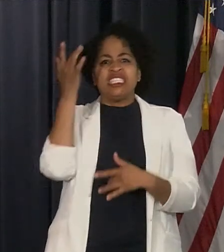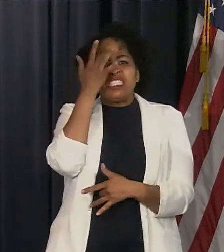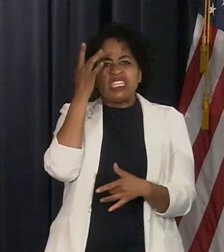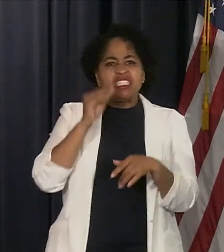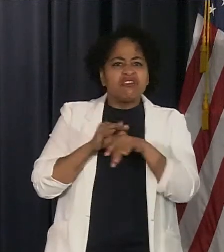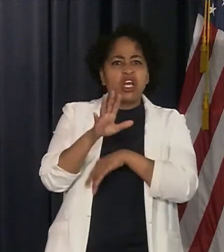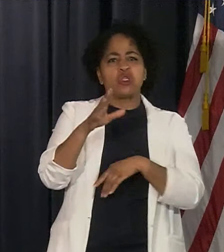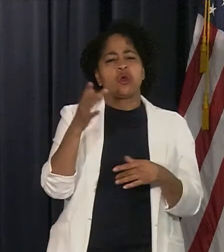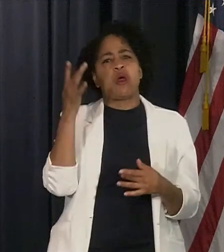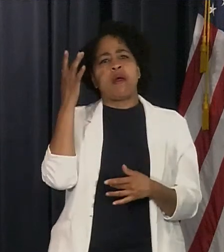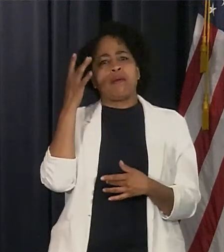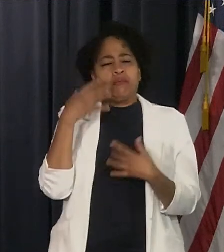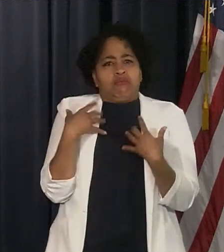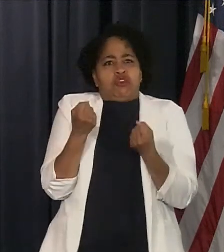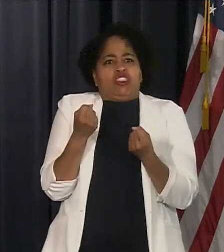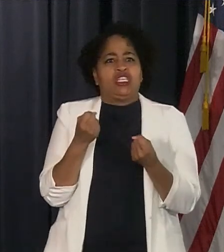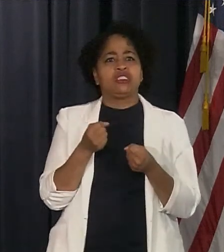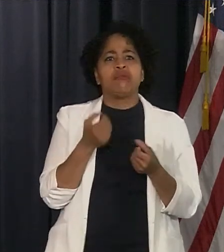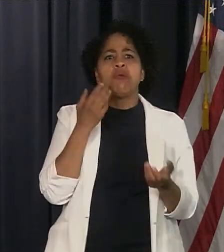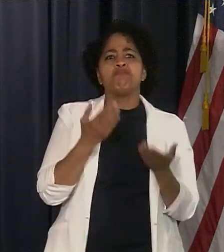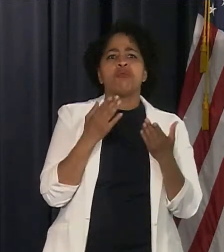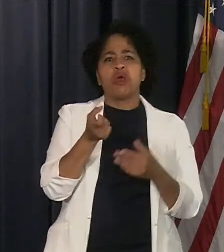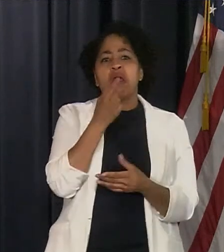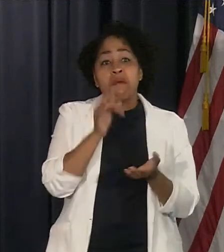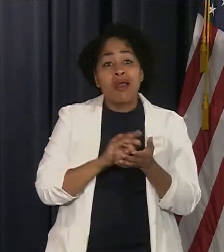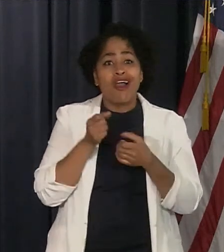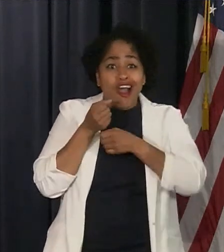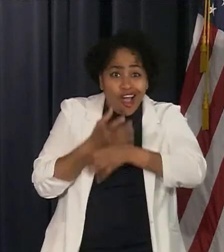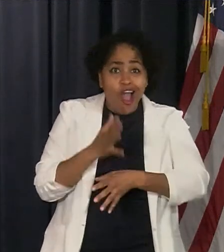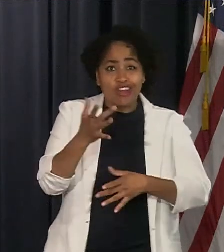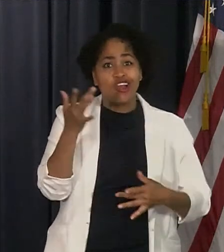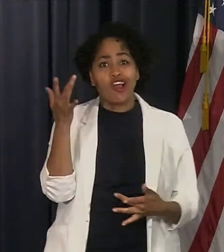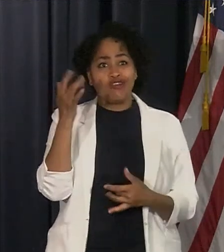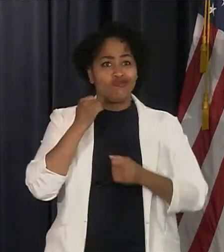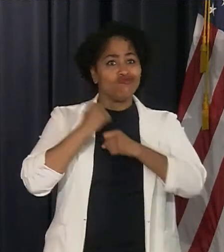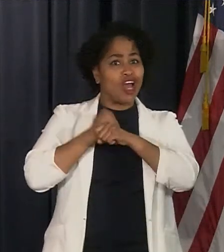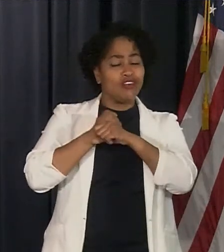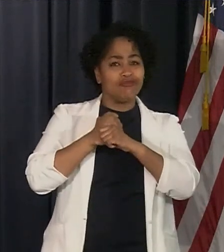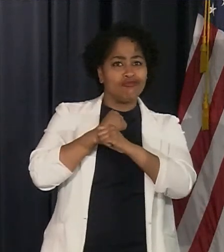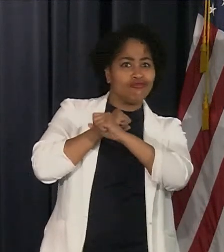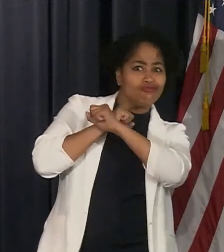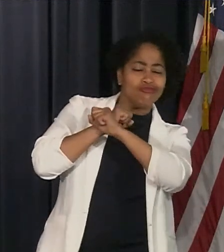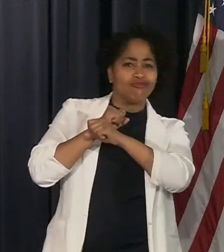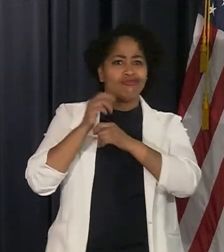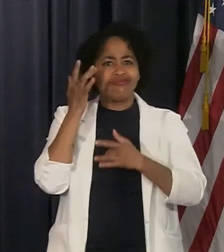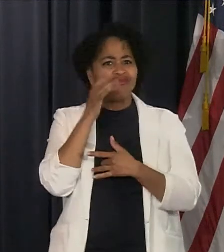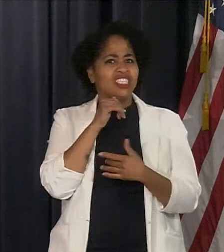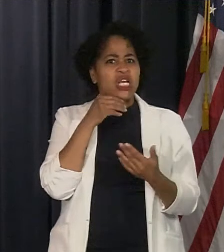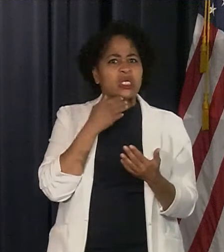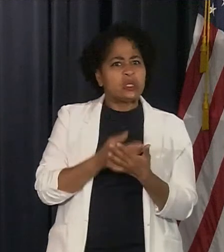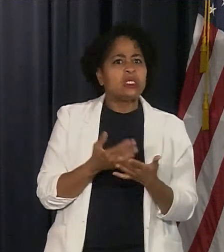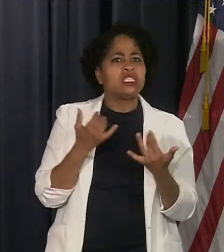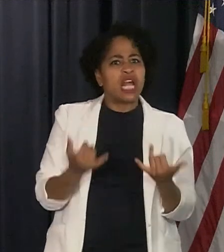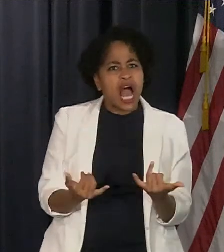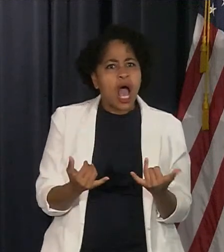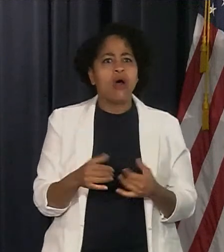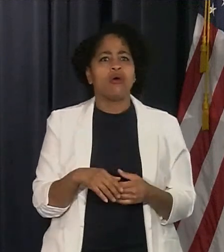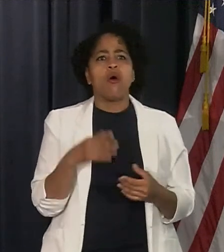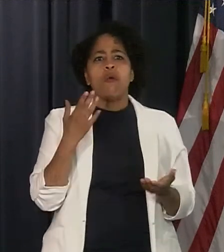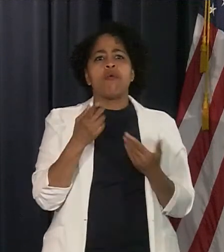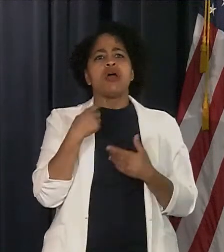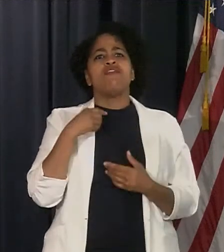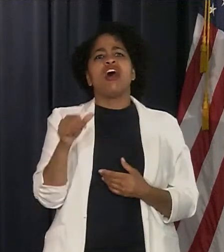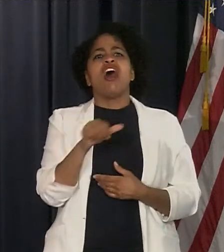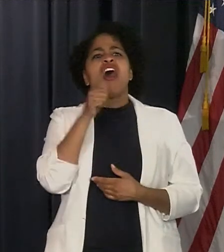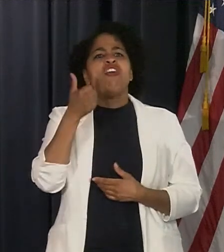immune system, or your body just may have hit the point where you're not fighting off disease as well. If for any of